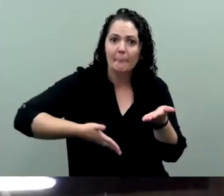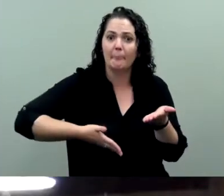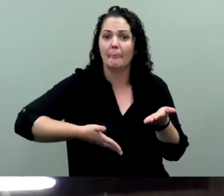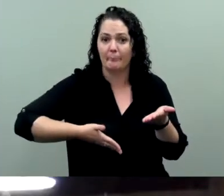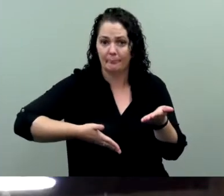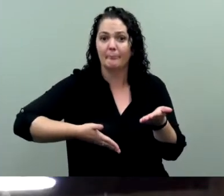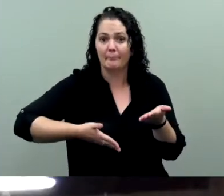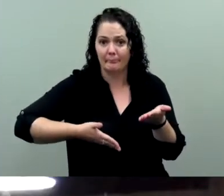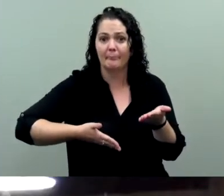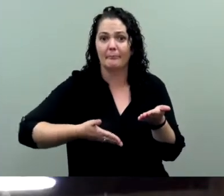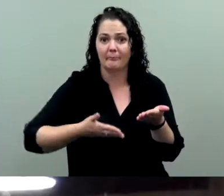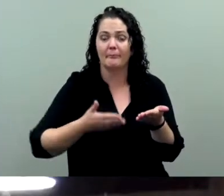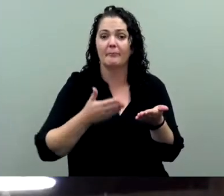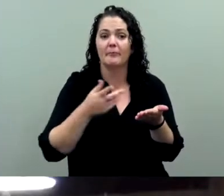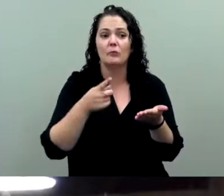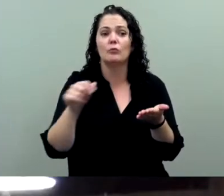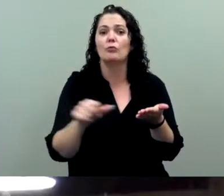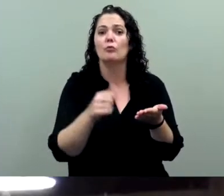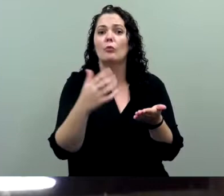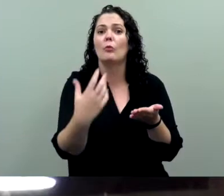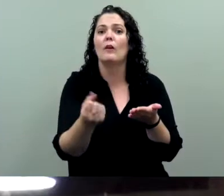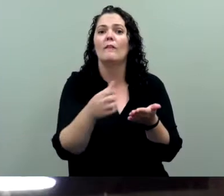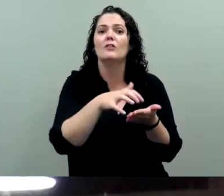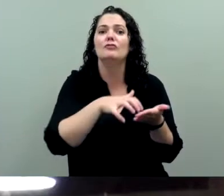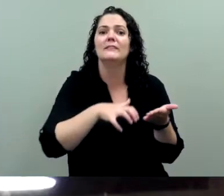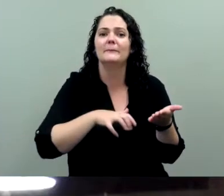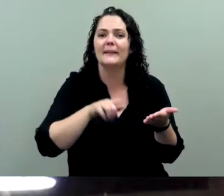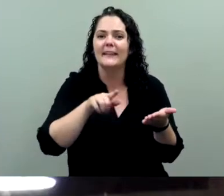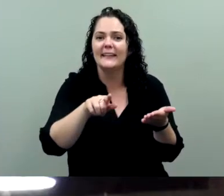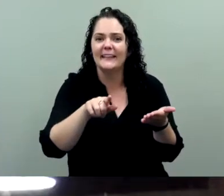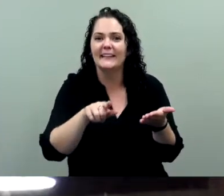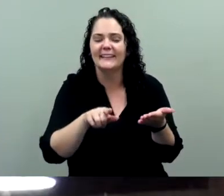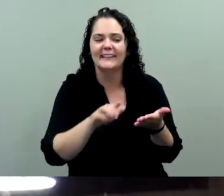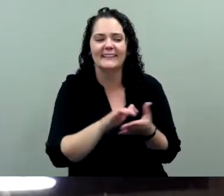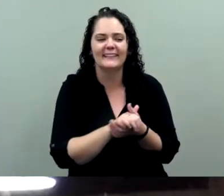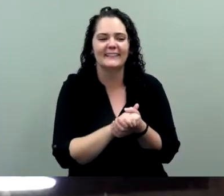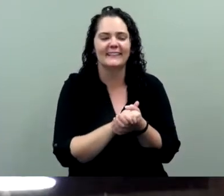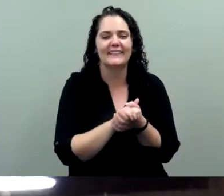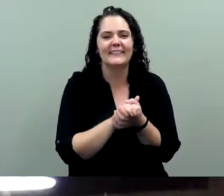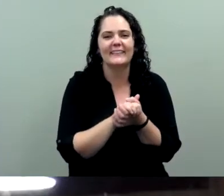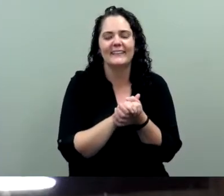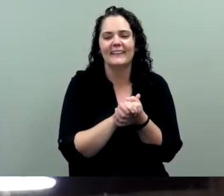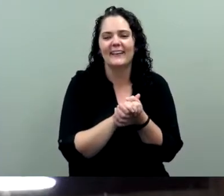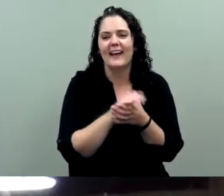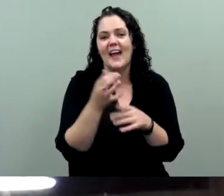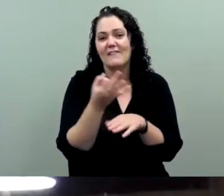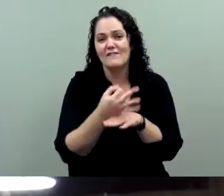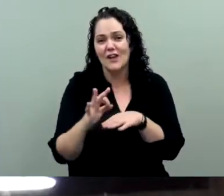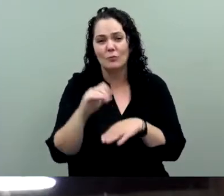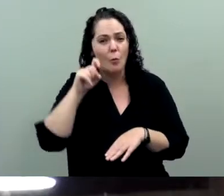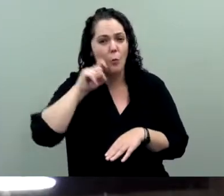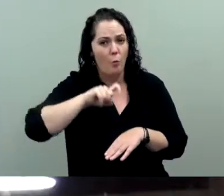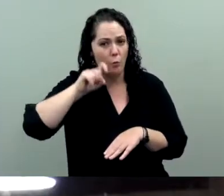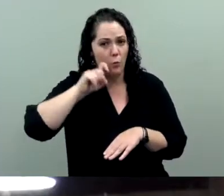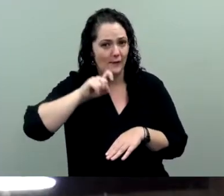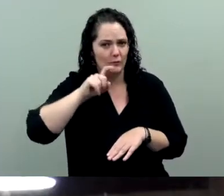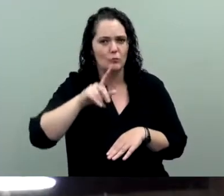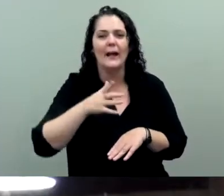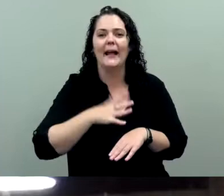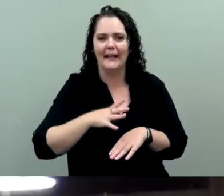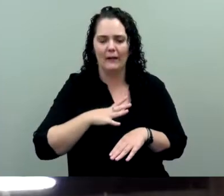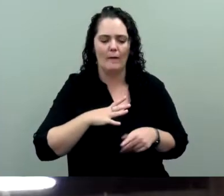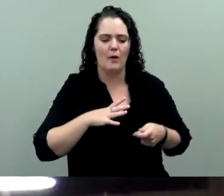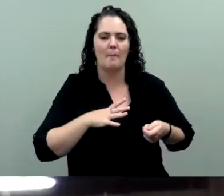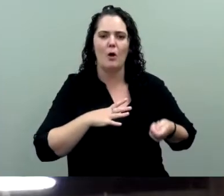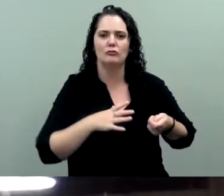have a copy of this, but I'll just take you through it really quickly. You need a little bit of fresh water that you're going to be simmering your avocado pit